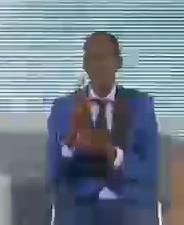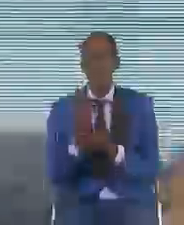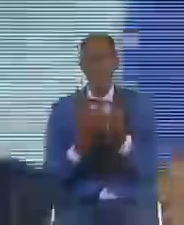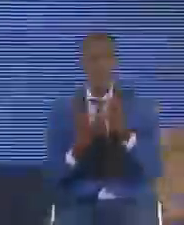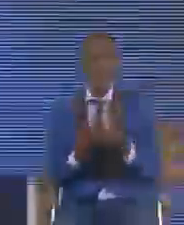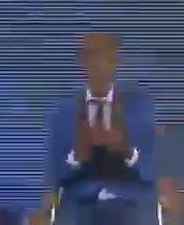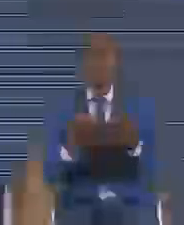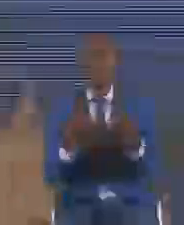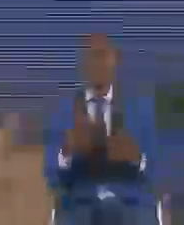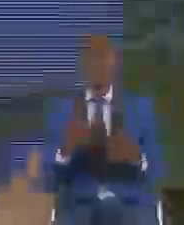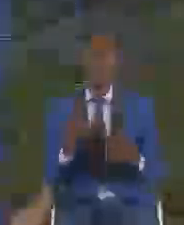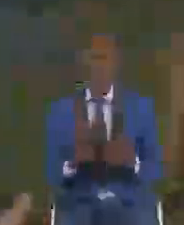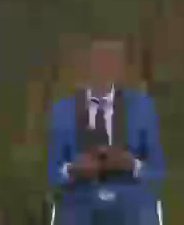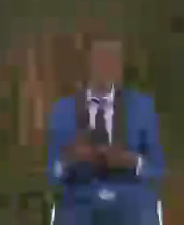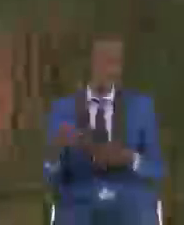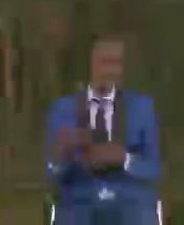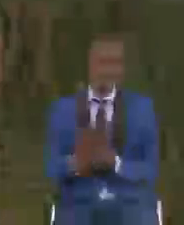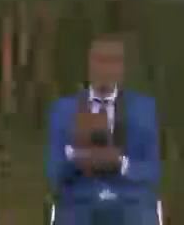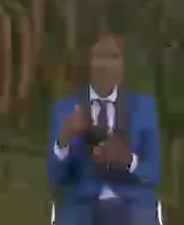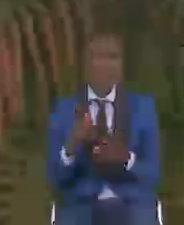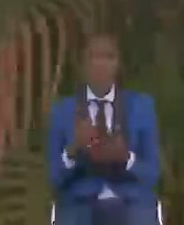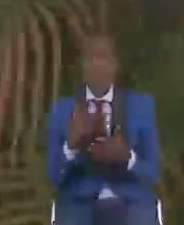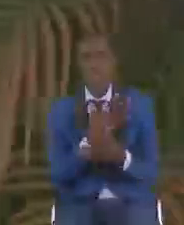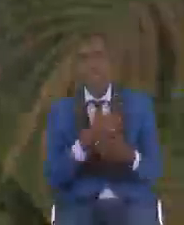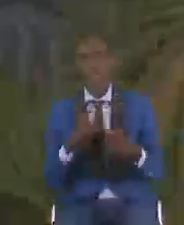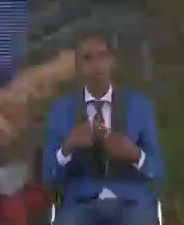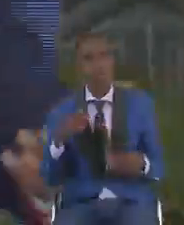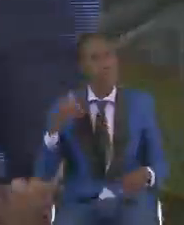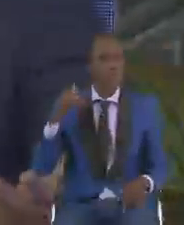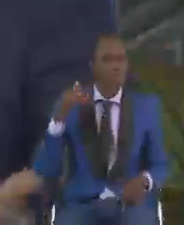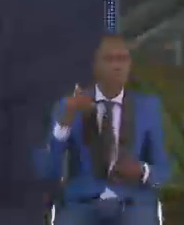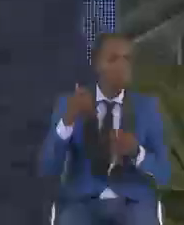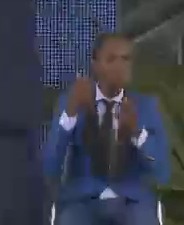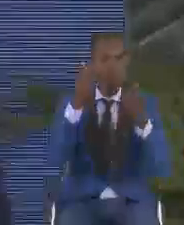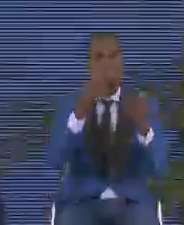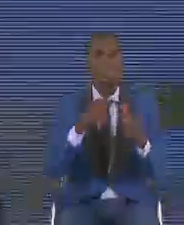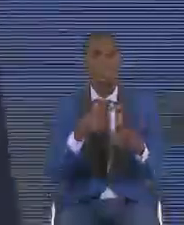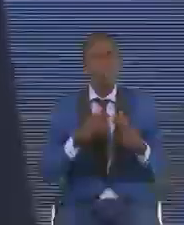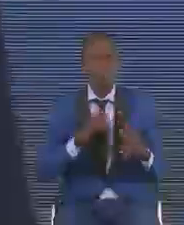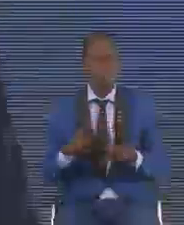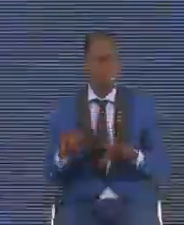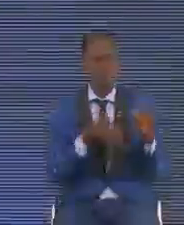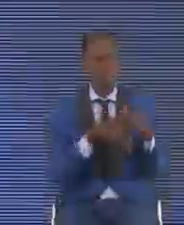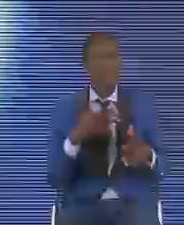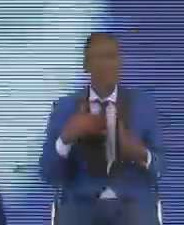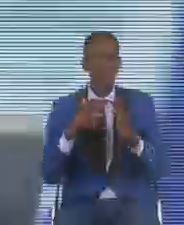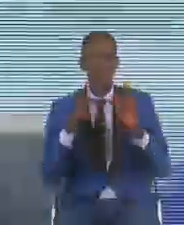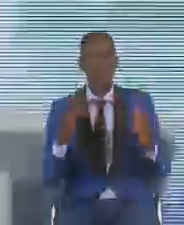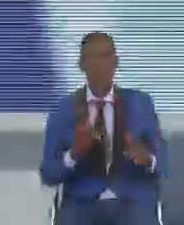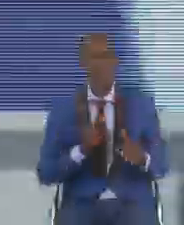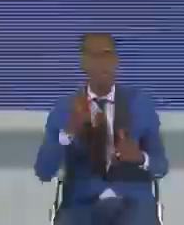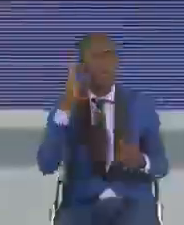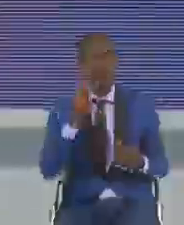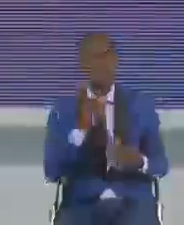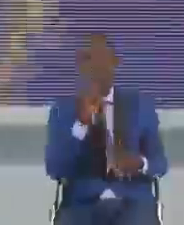to travel from here to that other destination, then I get out of my house. I'm not going to leave the gift of that